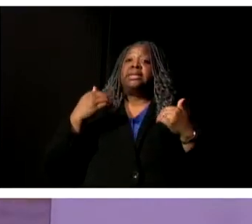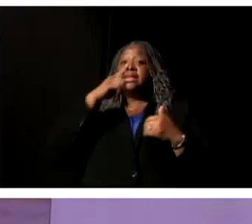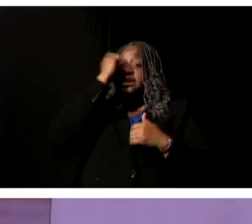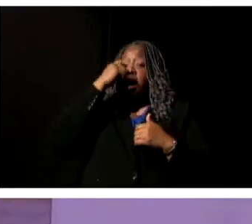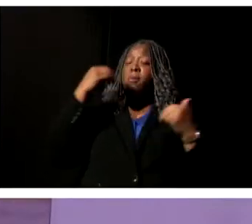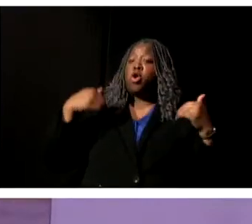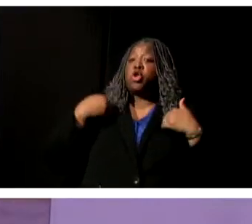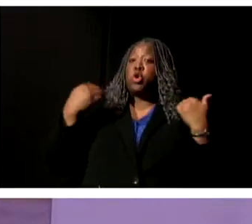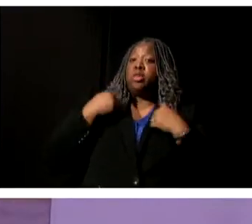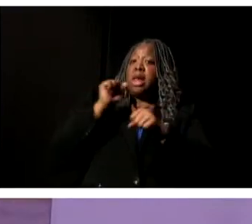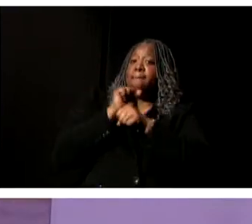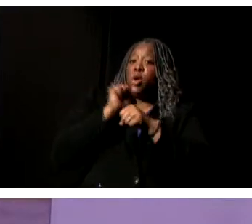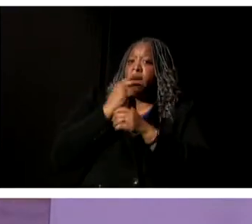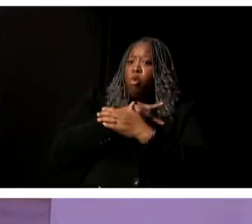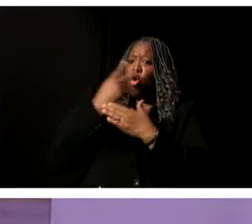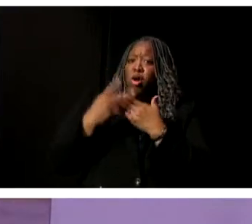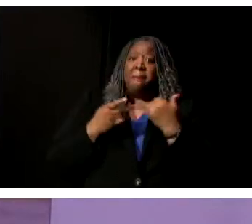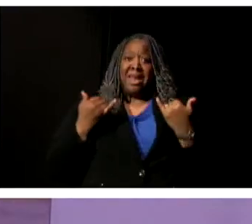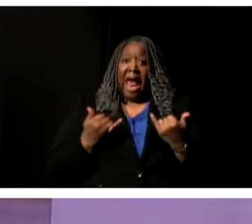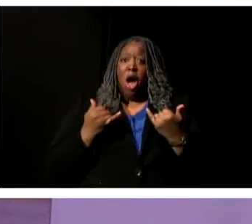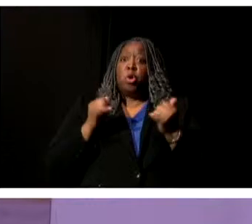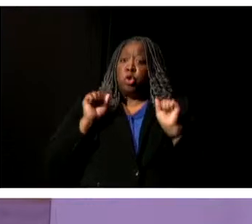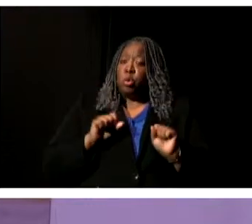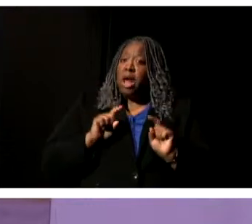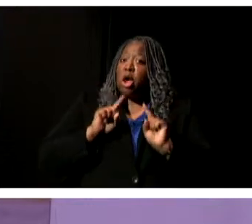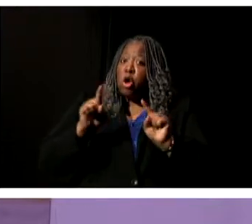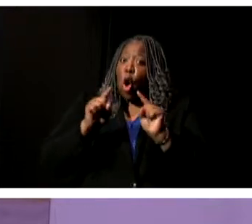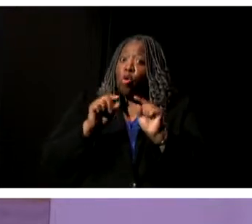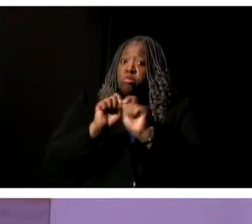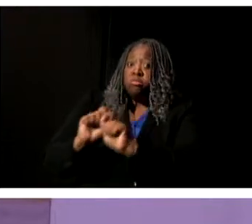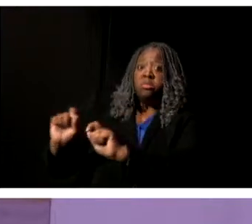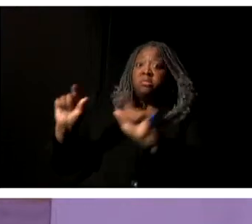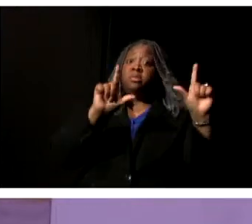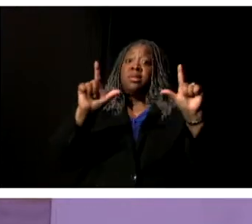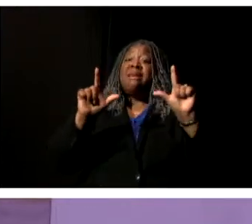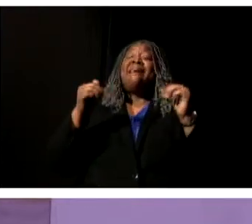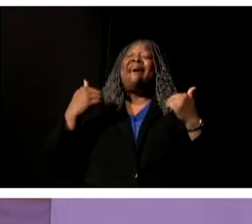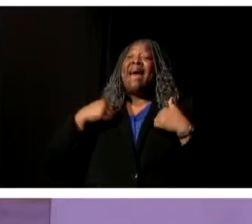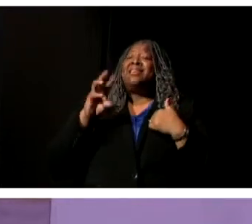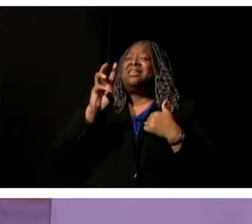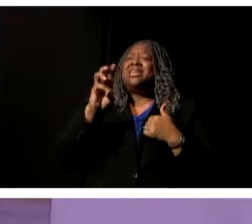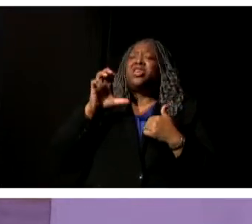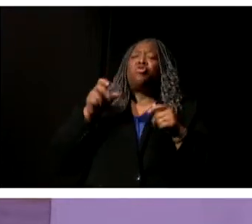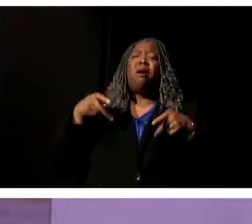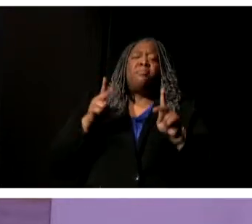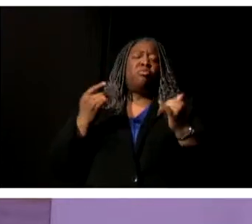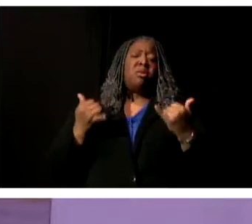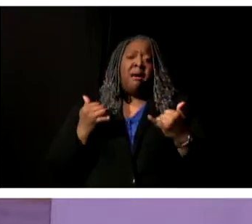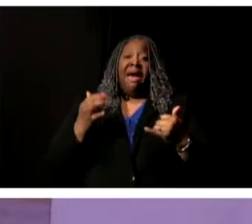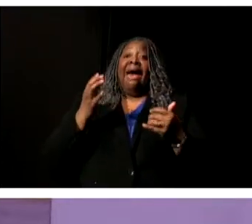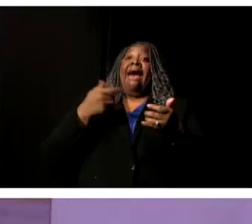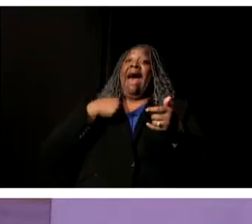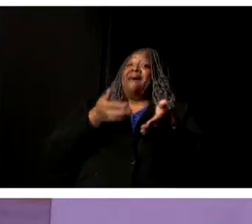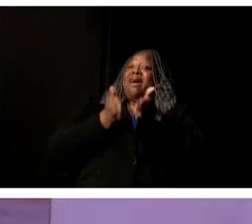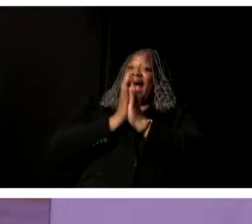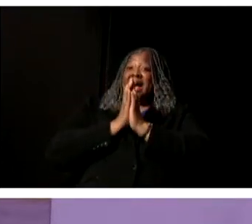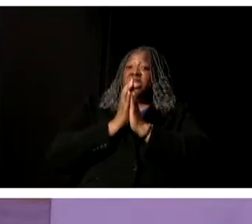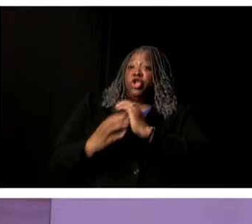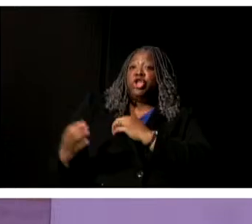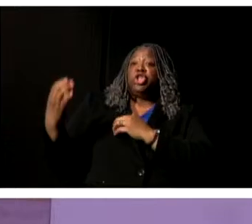Go now. We have at least 600 opportunities right now. I've asked our Chief Education